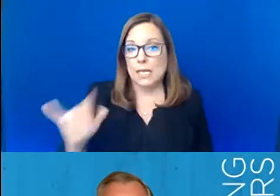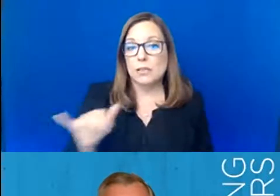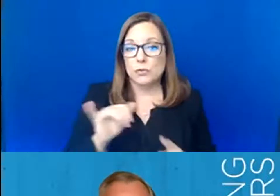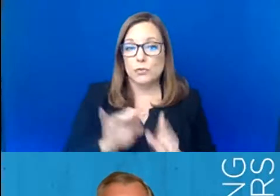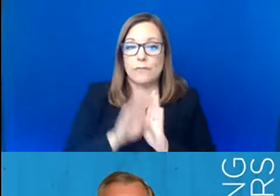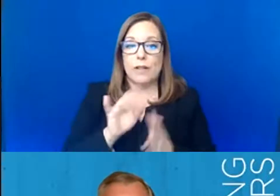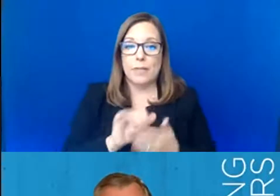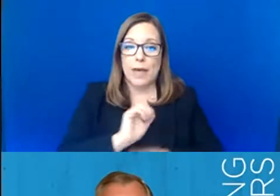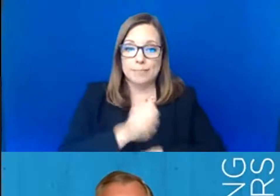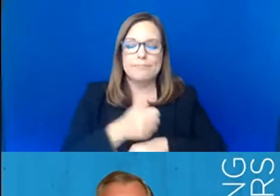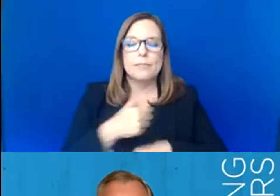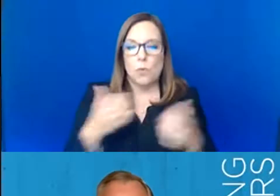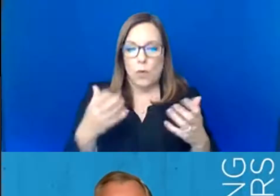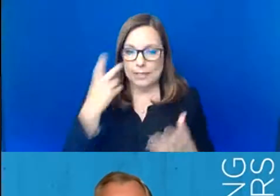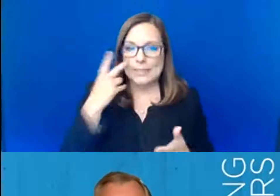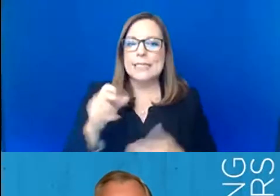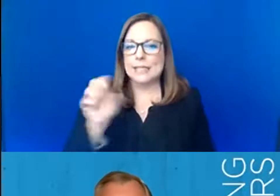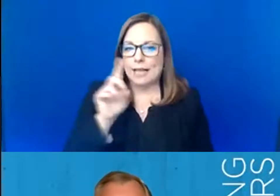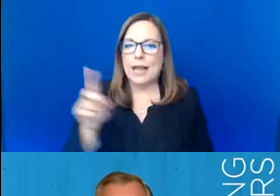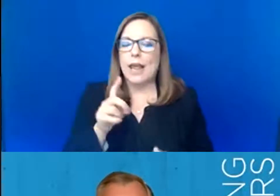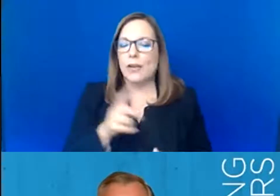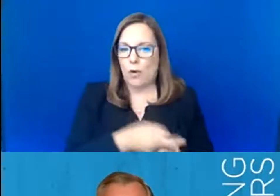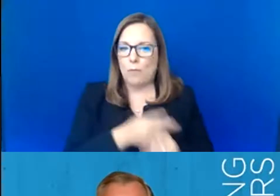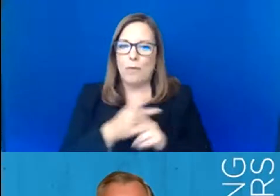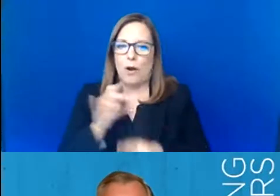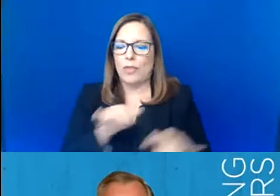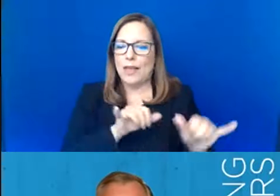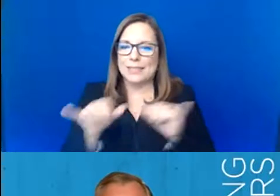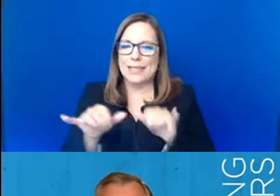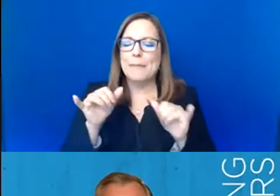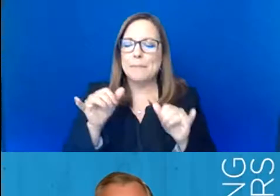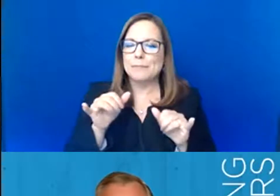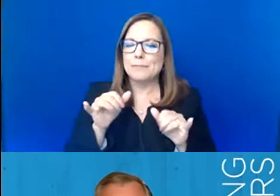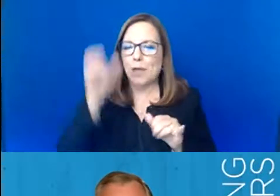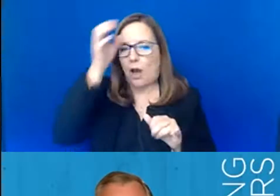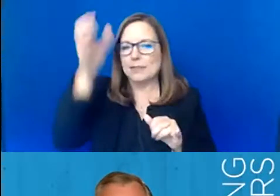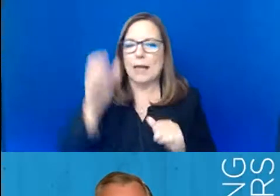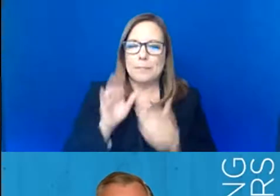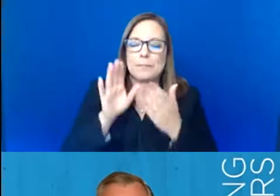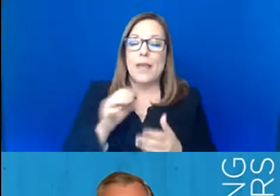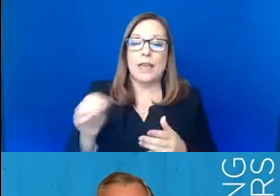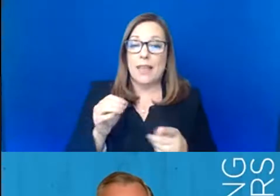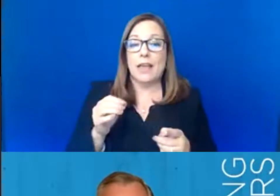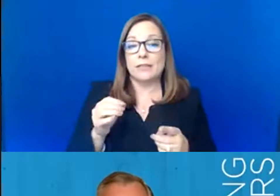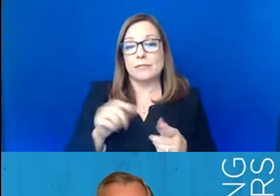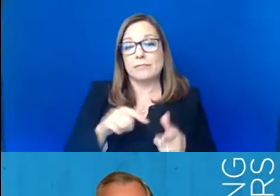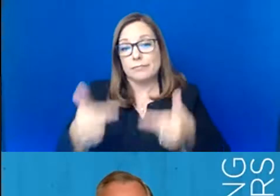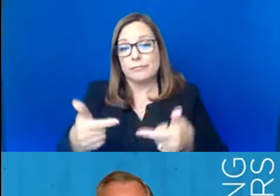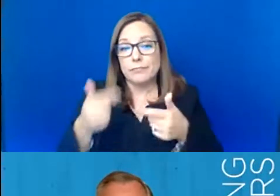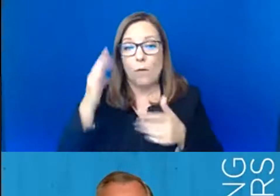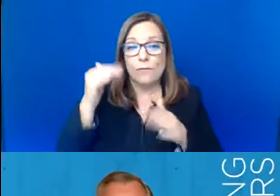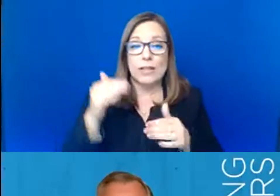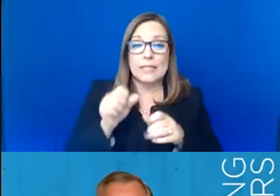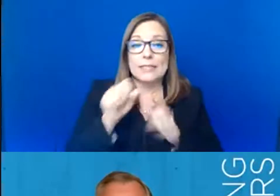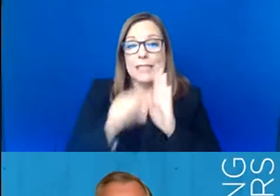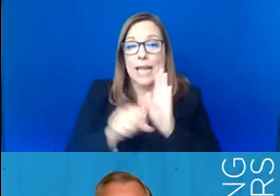that expanded in San Diego and then ultimately statewide. We also identified that